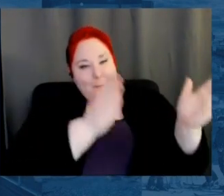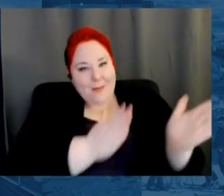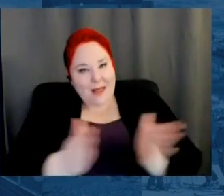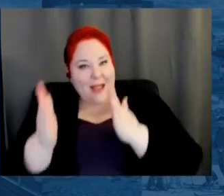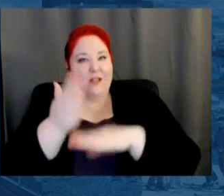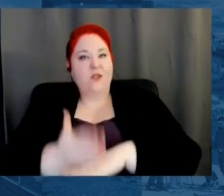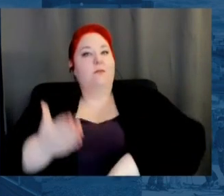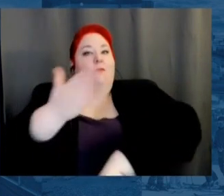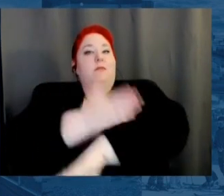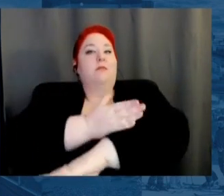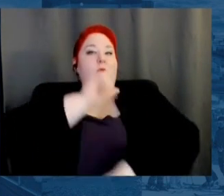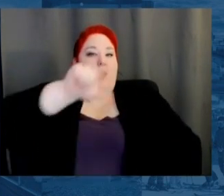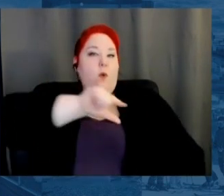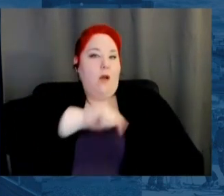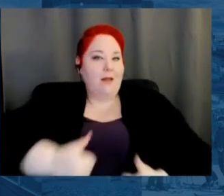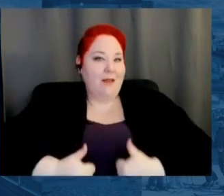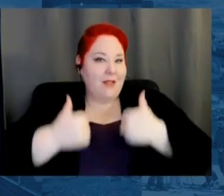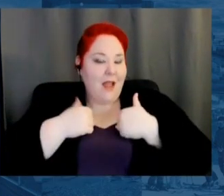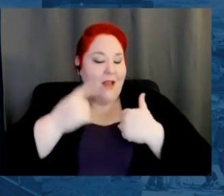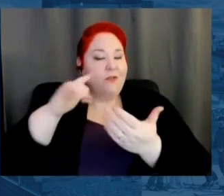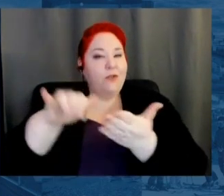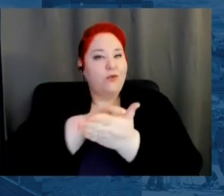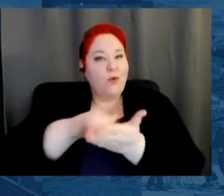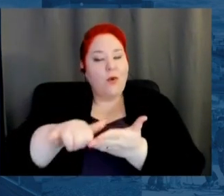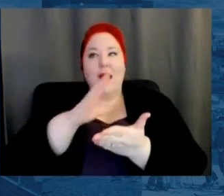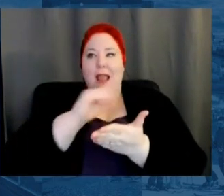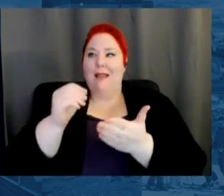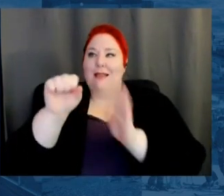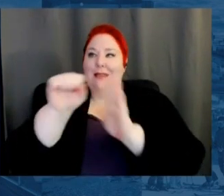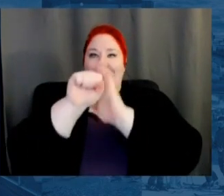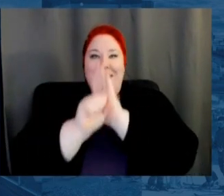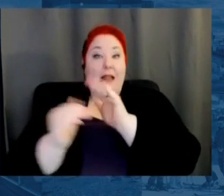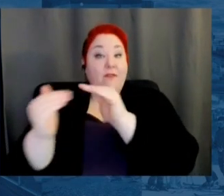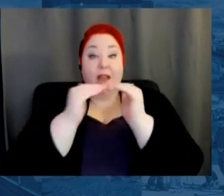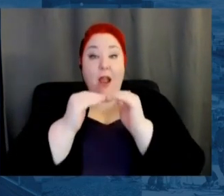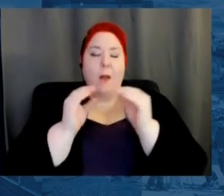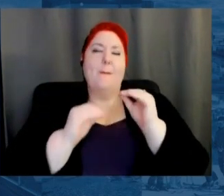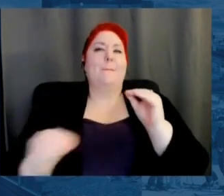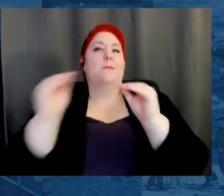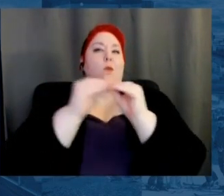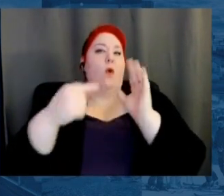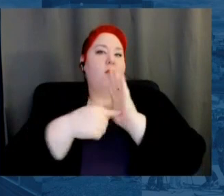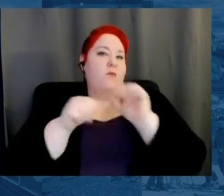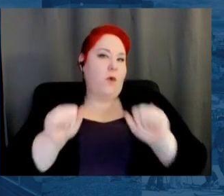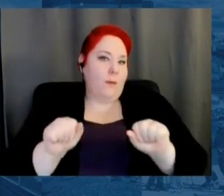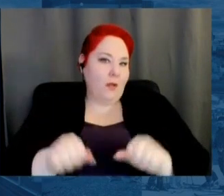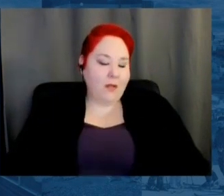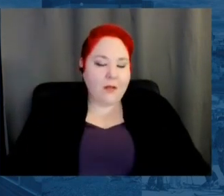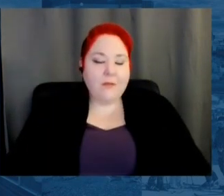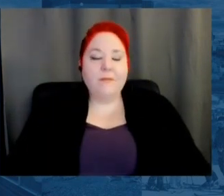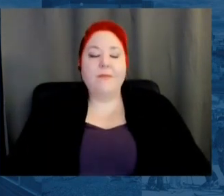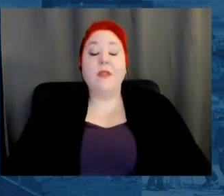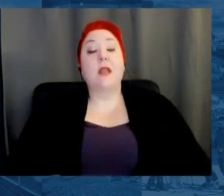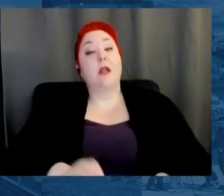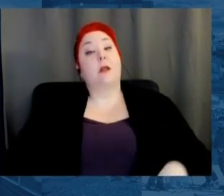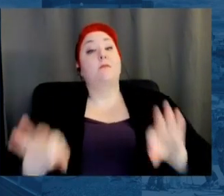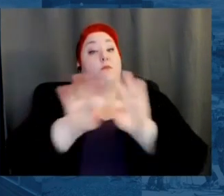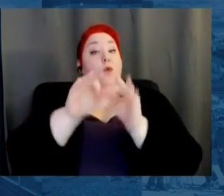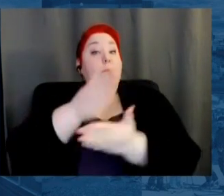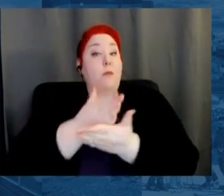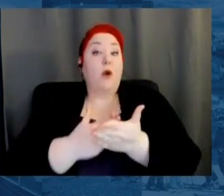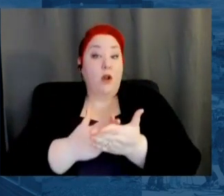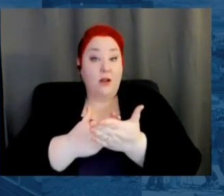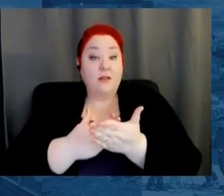for New Yorkers and make this state fairer and just more affordable. And an important part of that pillar is going to be